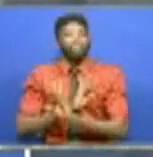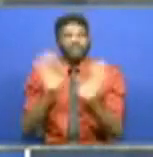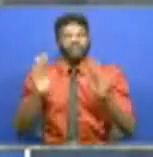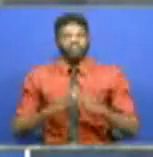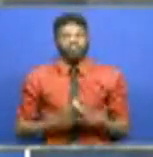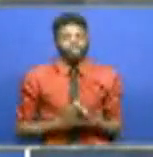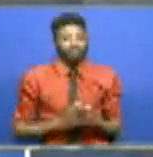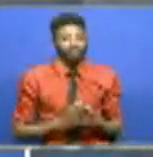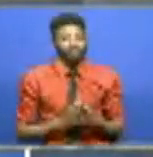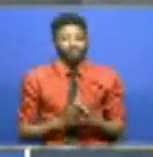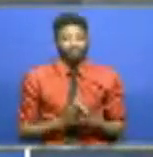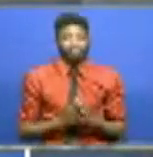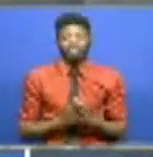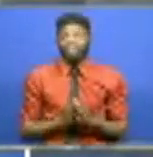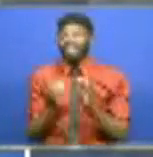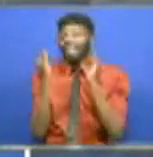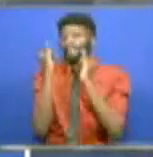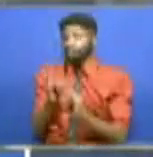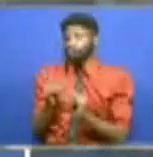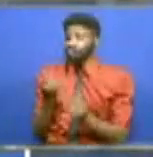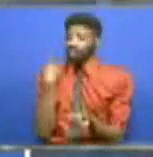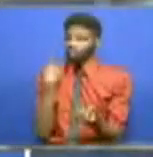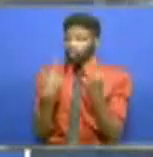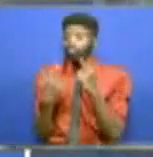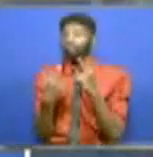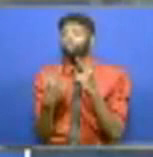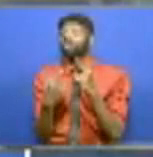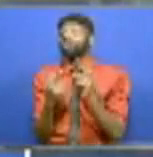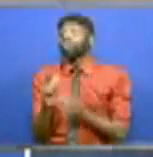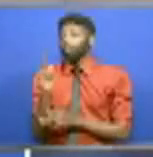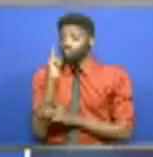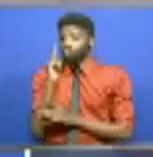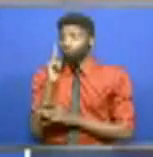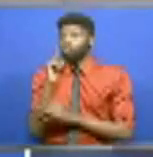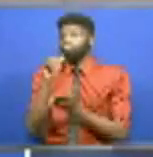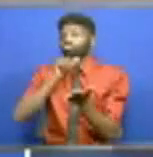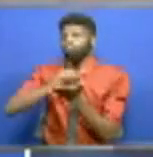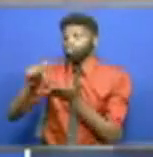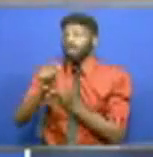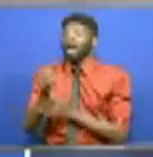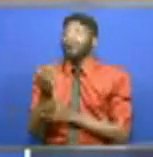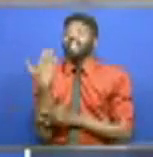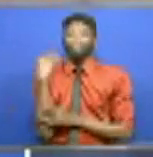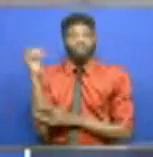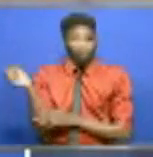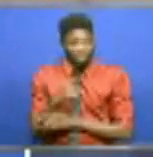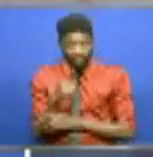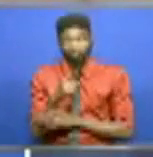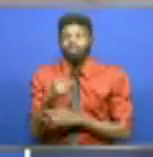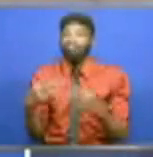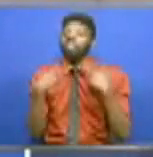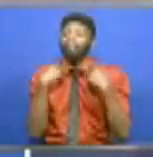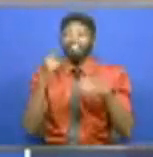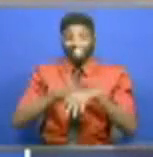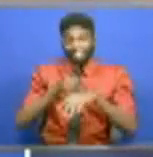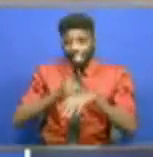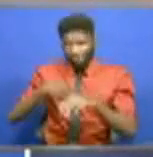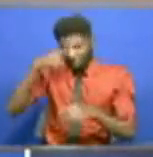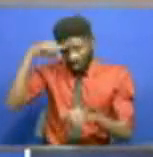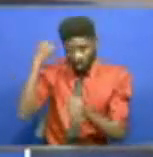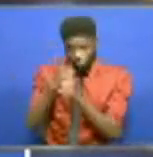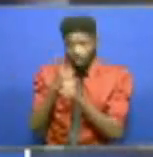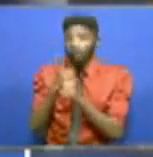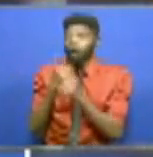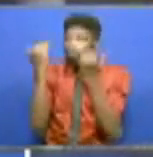The new tea regulations that were published last month seem to have run into headwinds after the Labour Court suspended their implementation until a